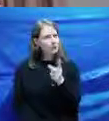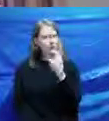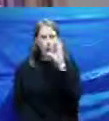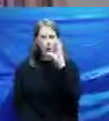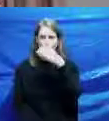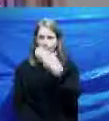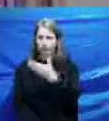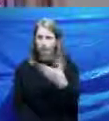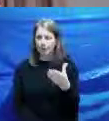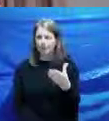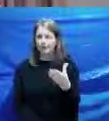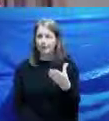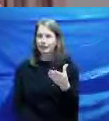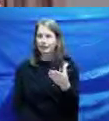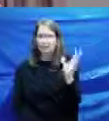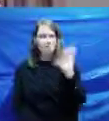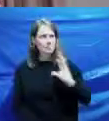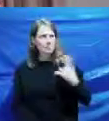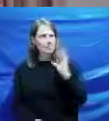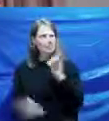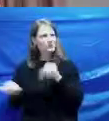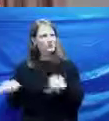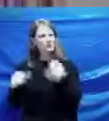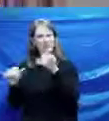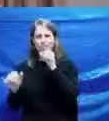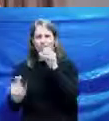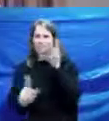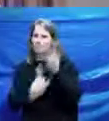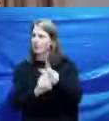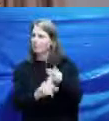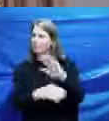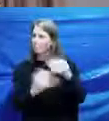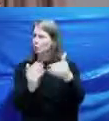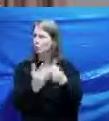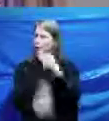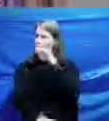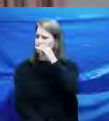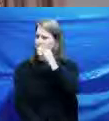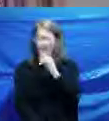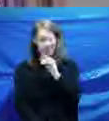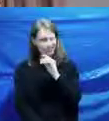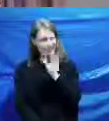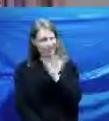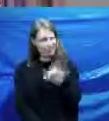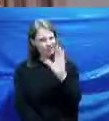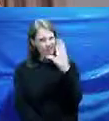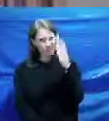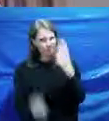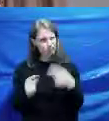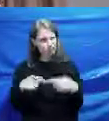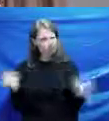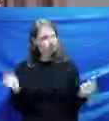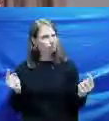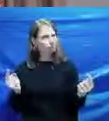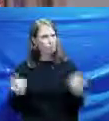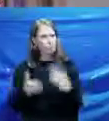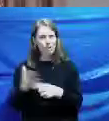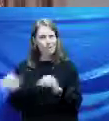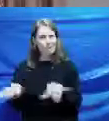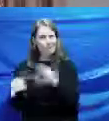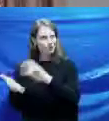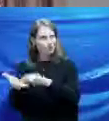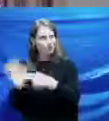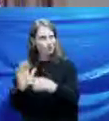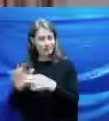that standards didn't apply to all kids. I mean, it kind of goes counter to what standards are supposed to represent. But what we get by